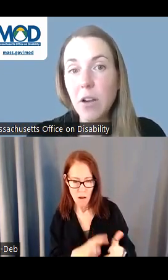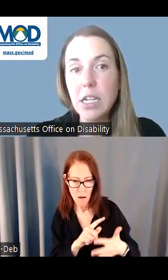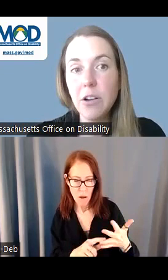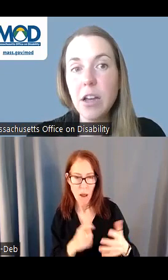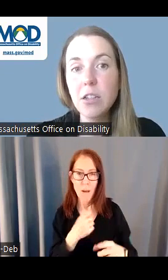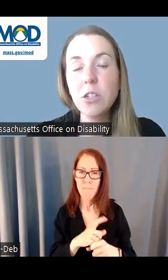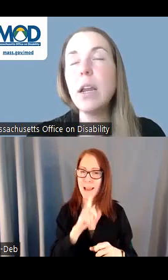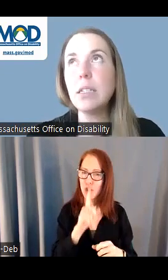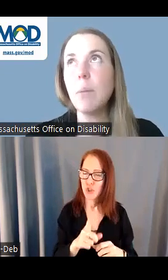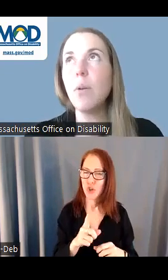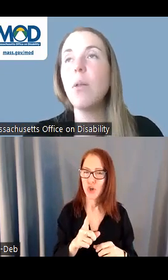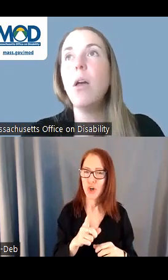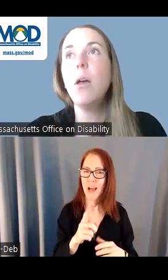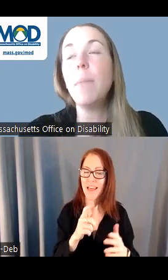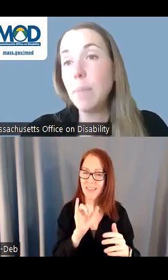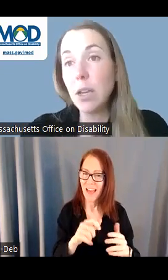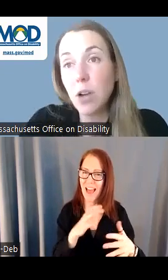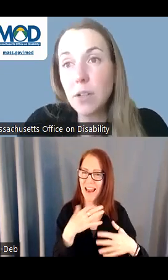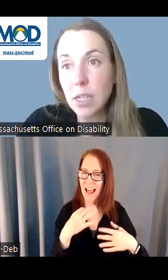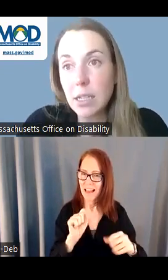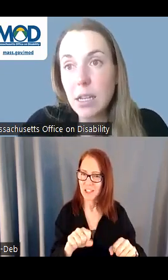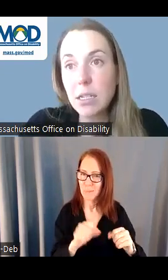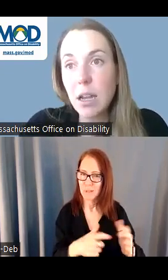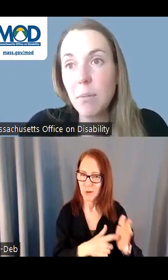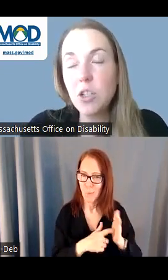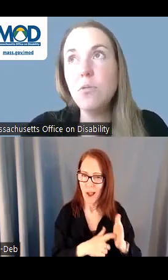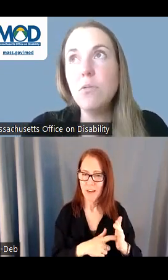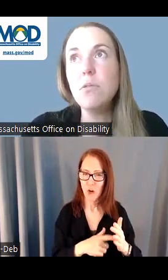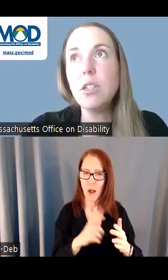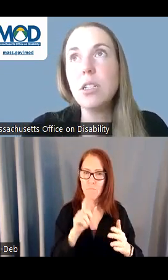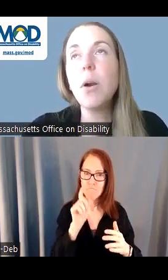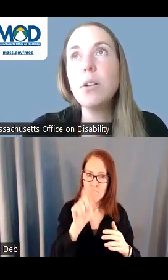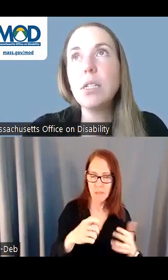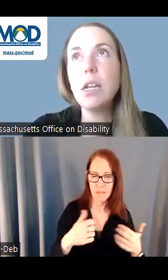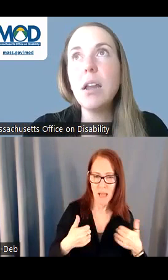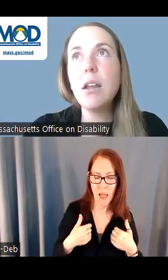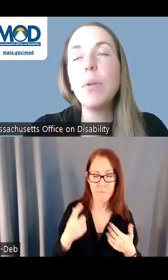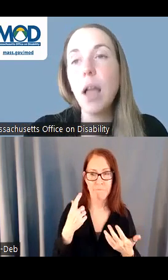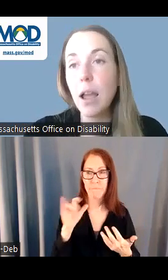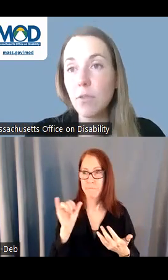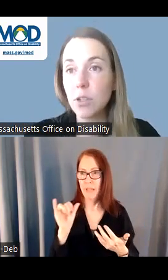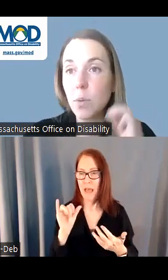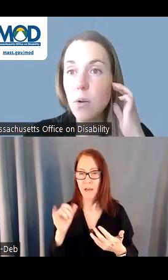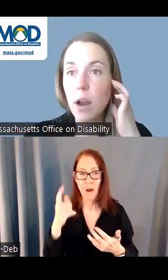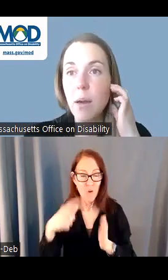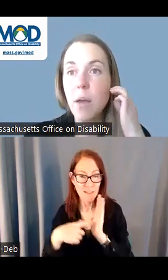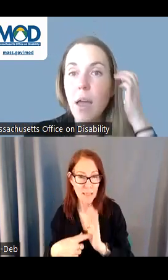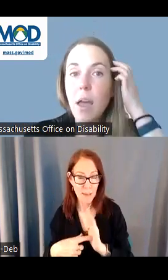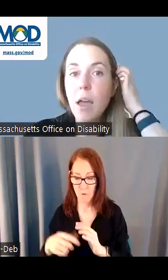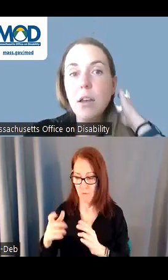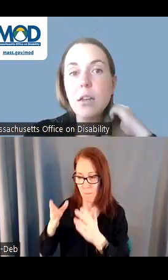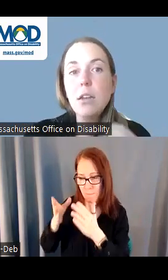eligibility criteria. So an example might be a driver's license. Does the person applying for this